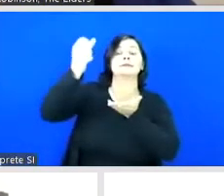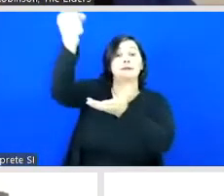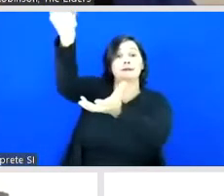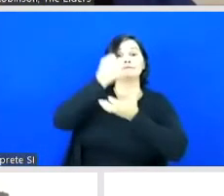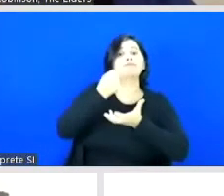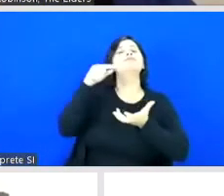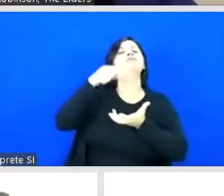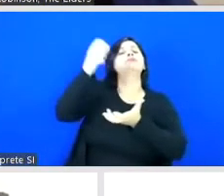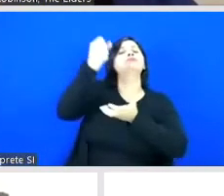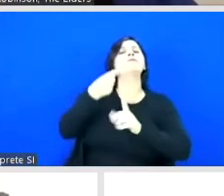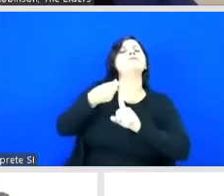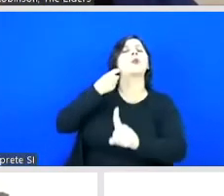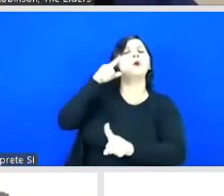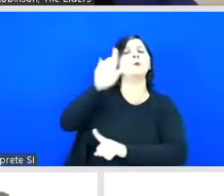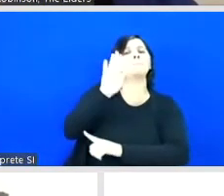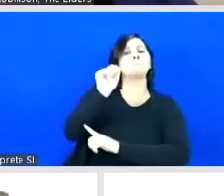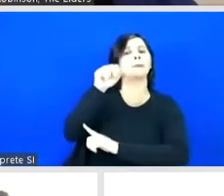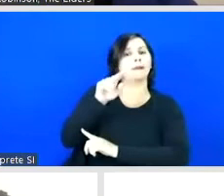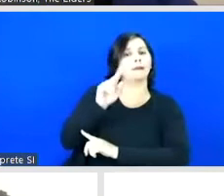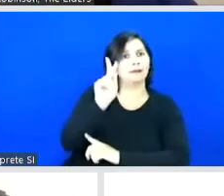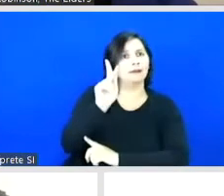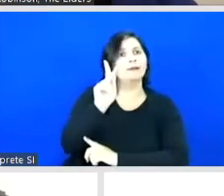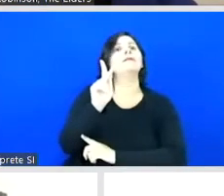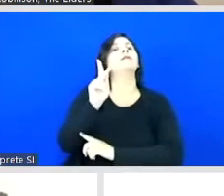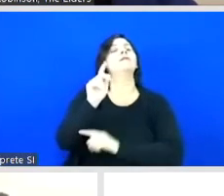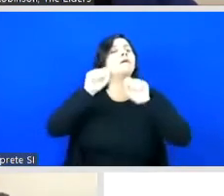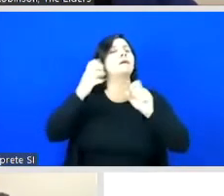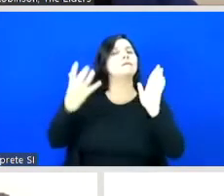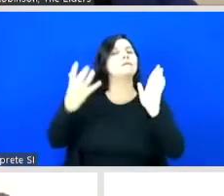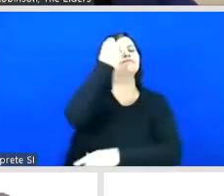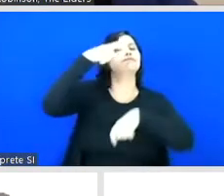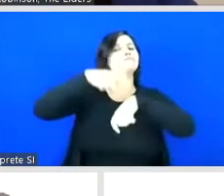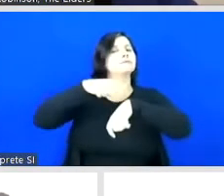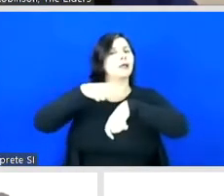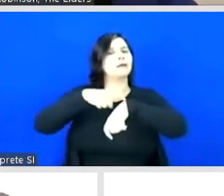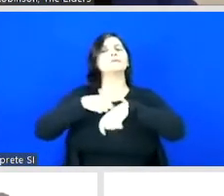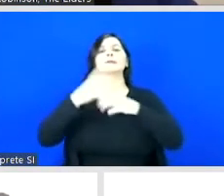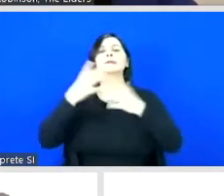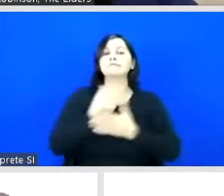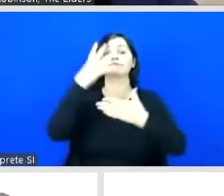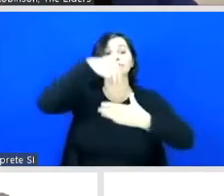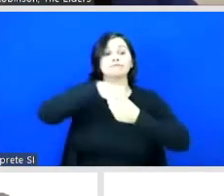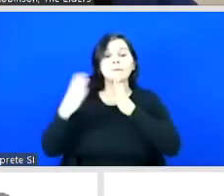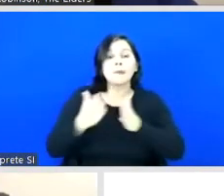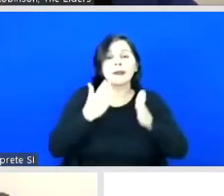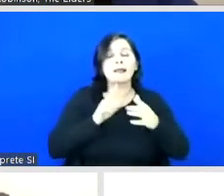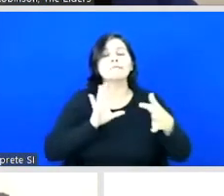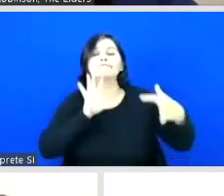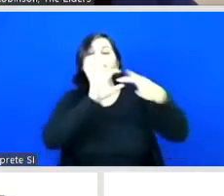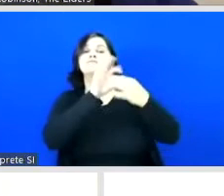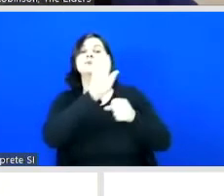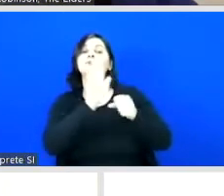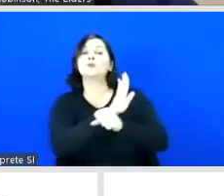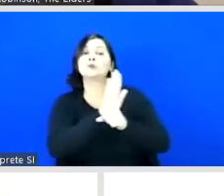business. And that is one of the key things that my ministry is currently working on, to enable them through what we call